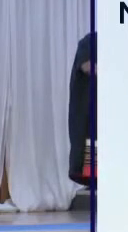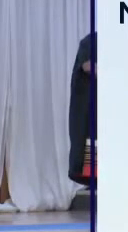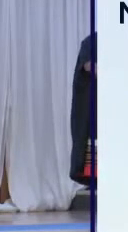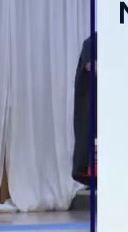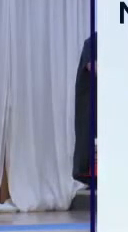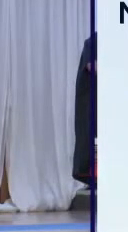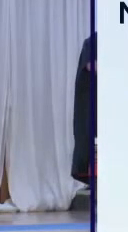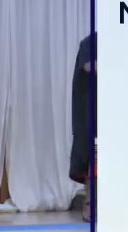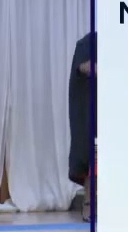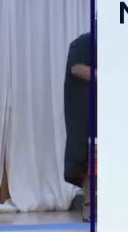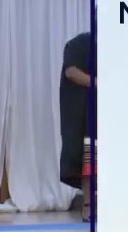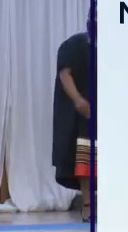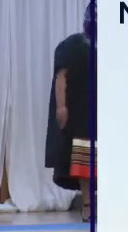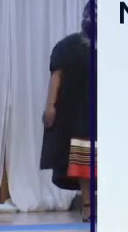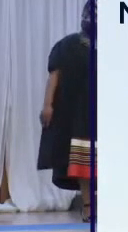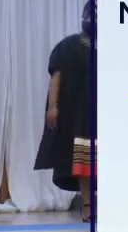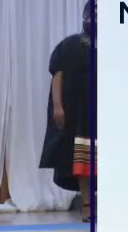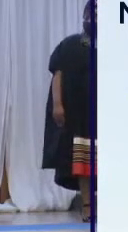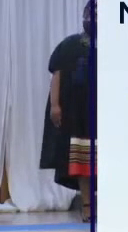Inga Sangocha.